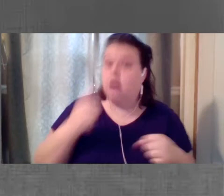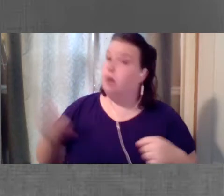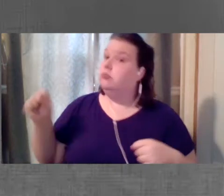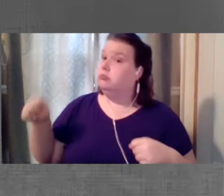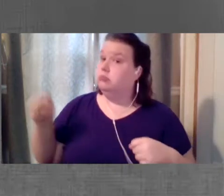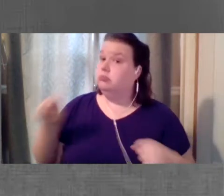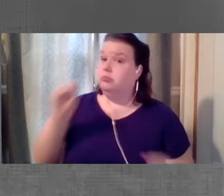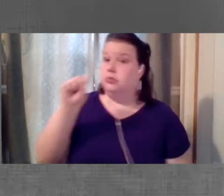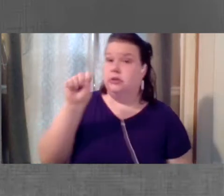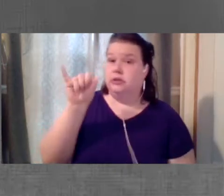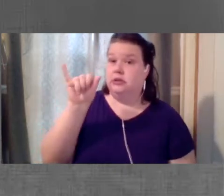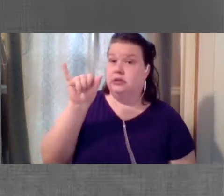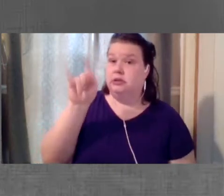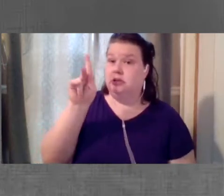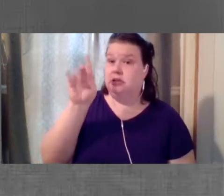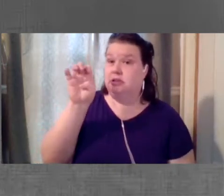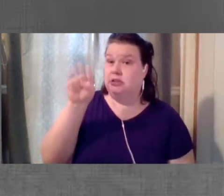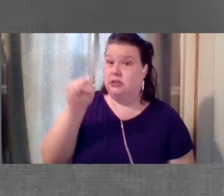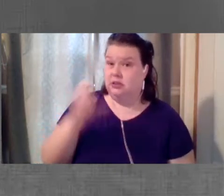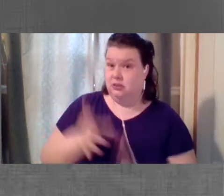do you want to make a comment? You're on mute.